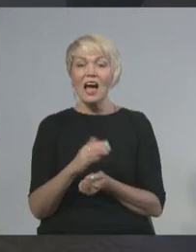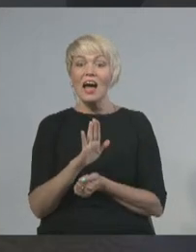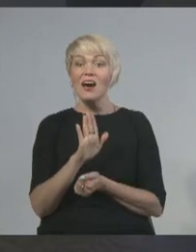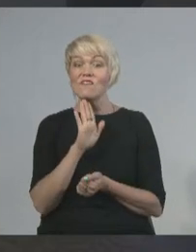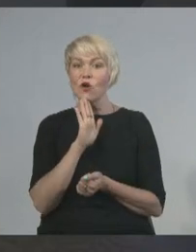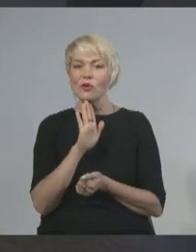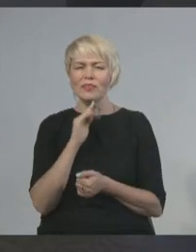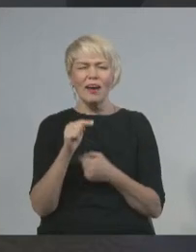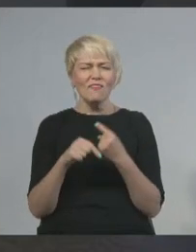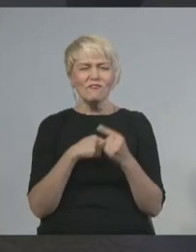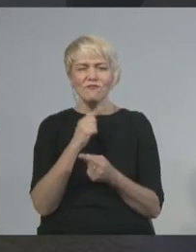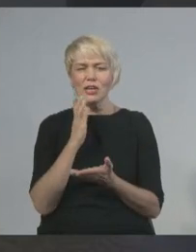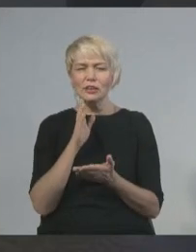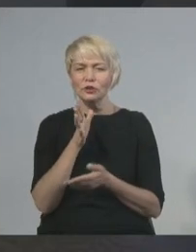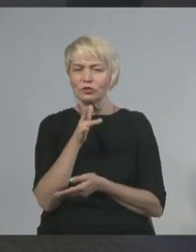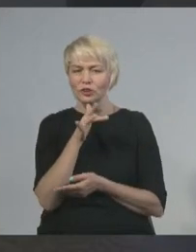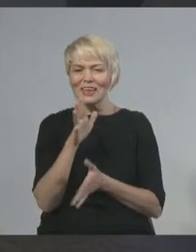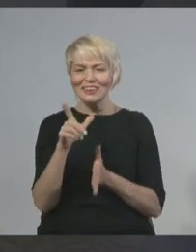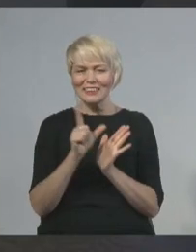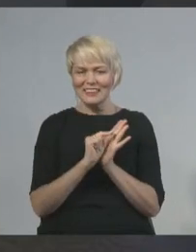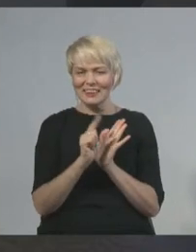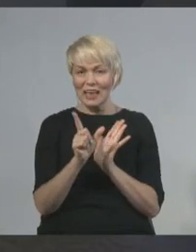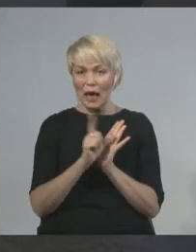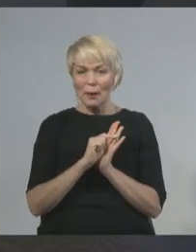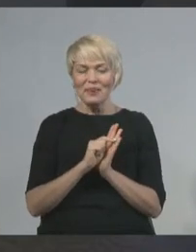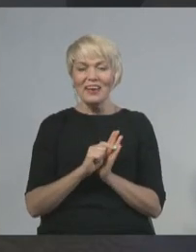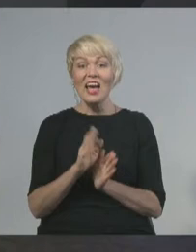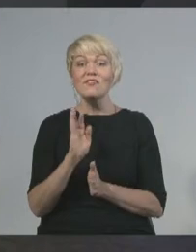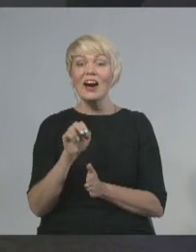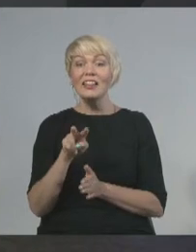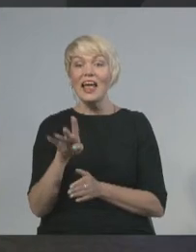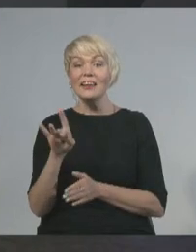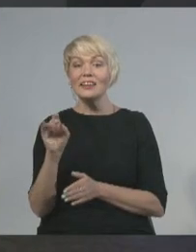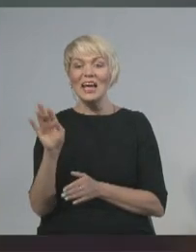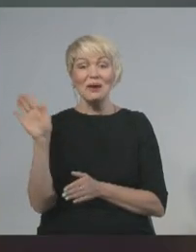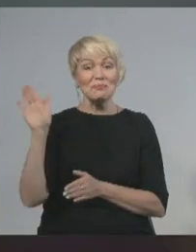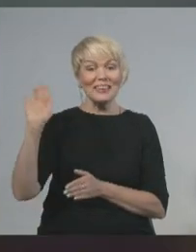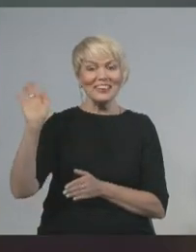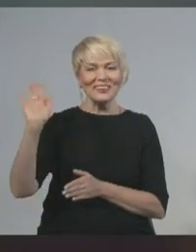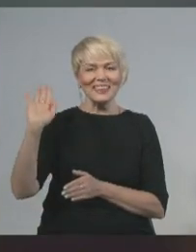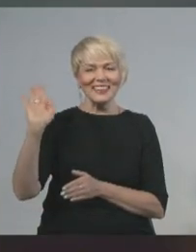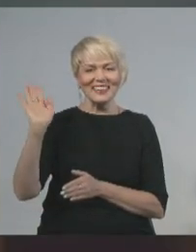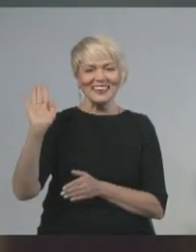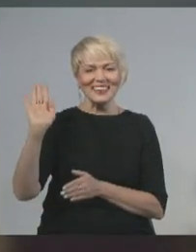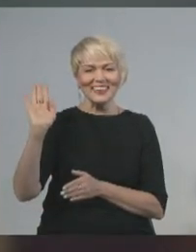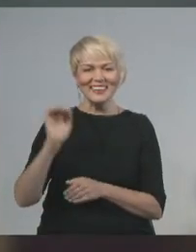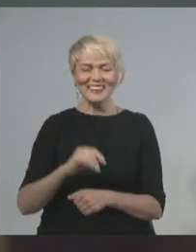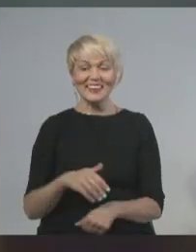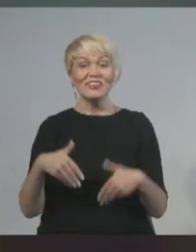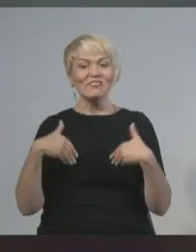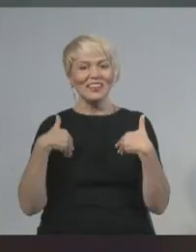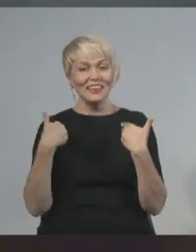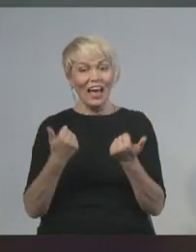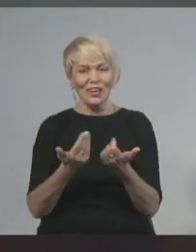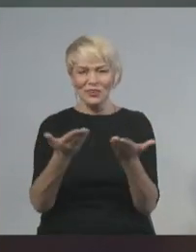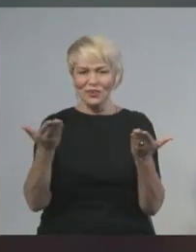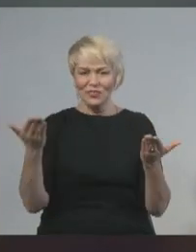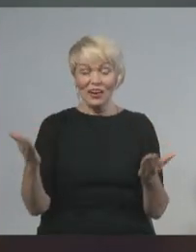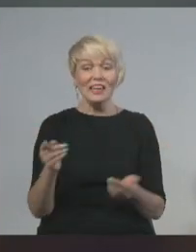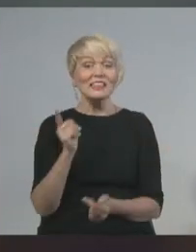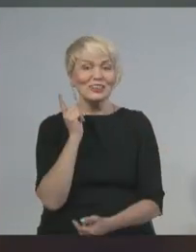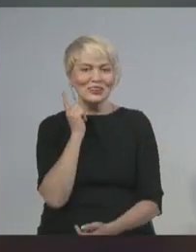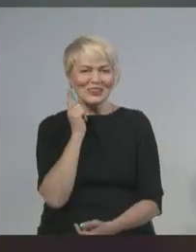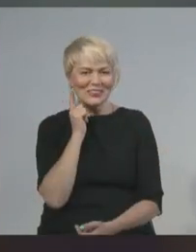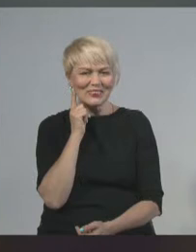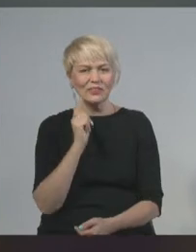to see her she's always with us okay she's was with us all this time okay so hello valeria